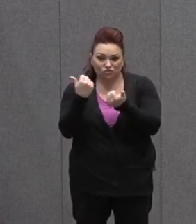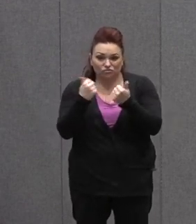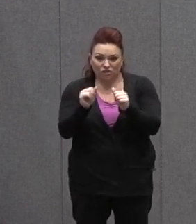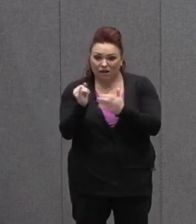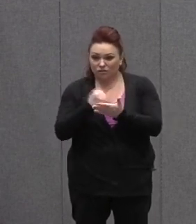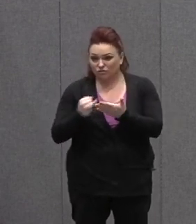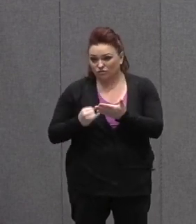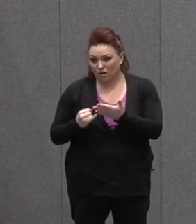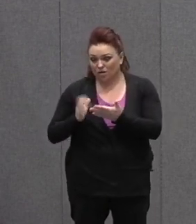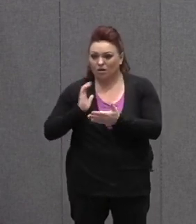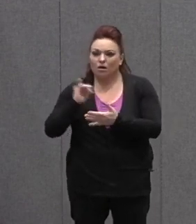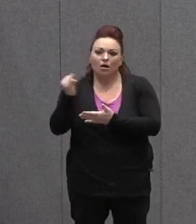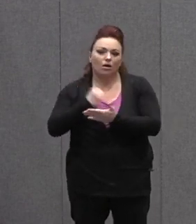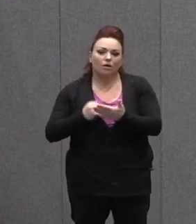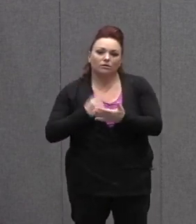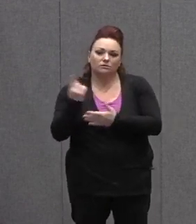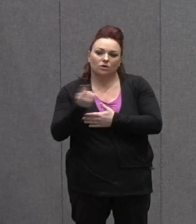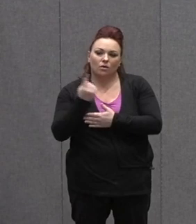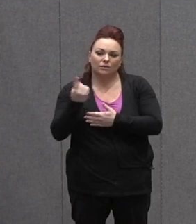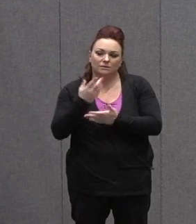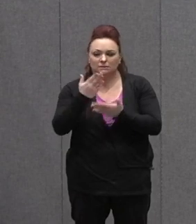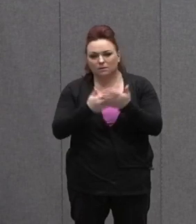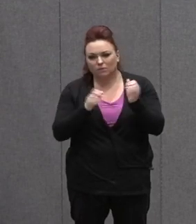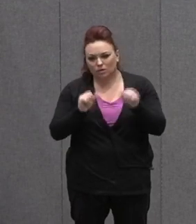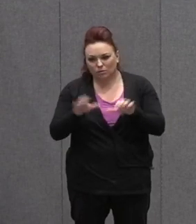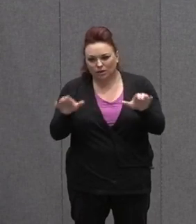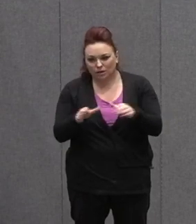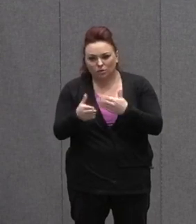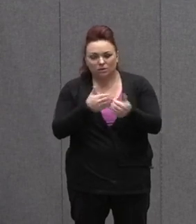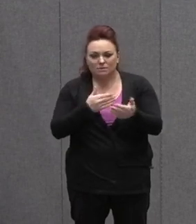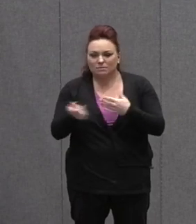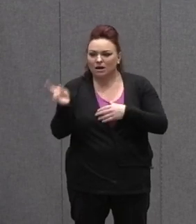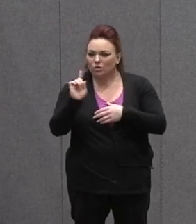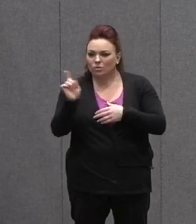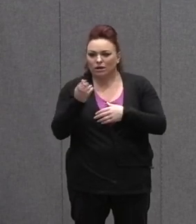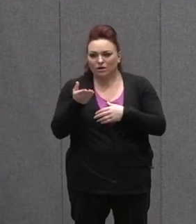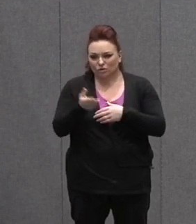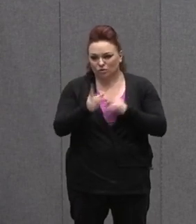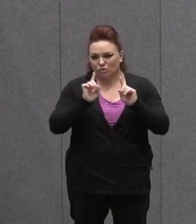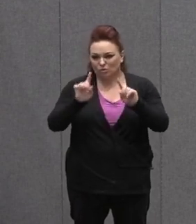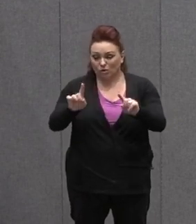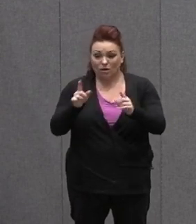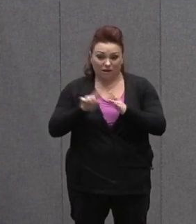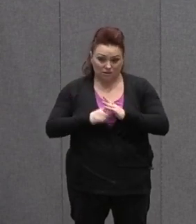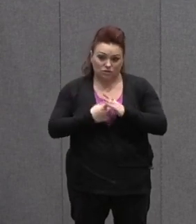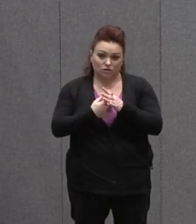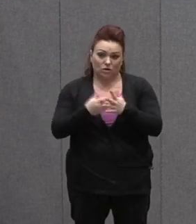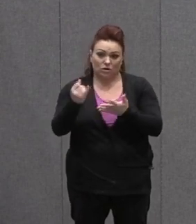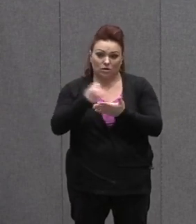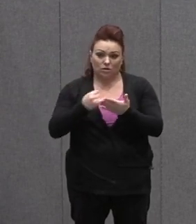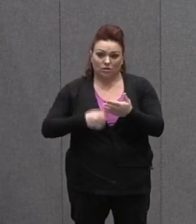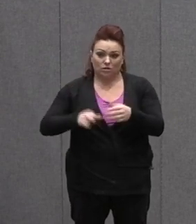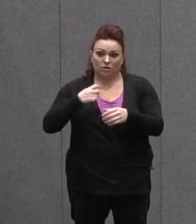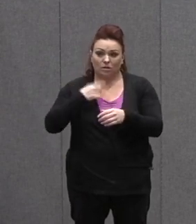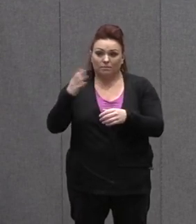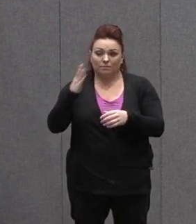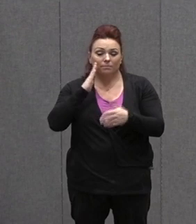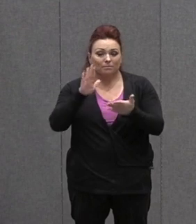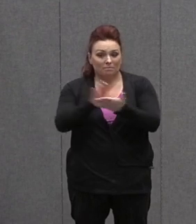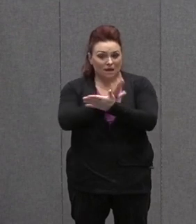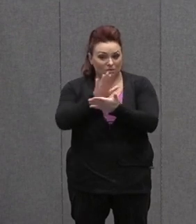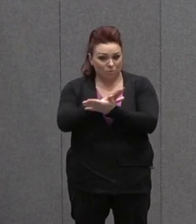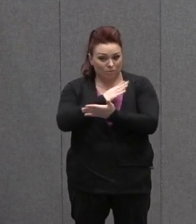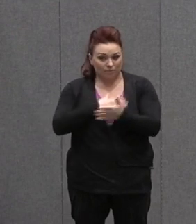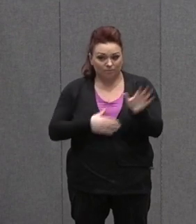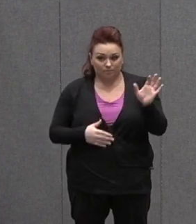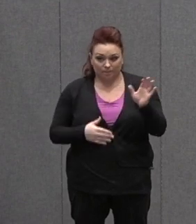draw. Art is always something you could do, no matter where you're at. I started an art job paper, and all I did